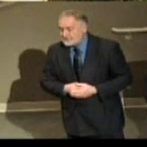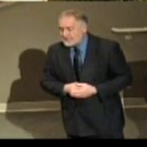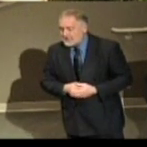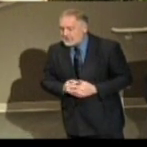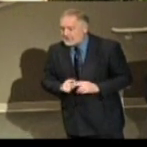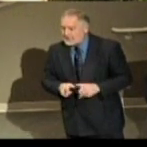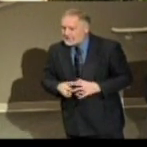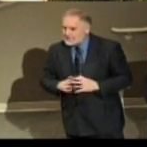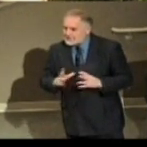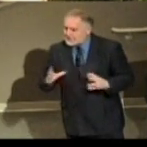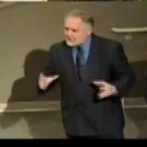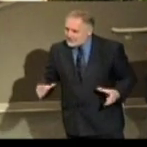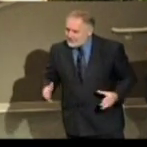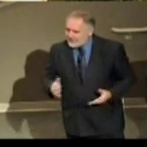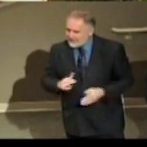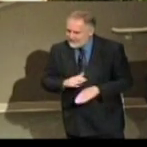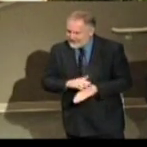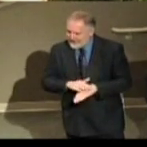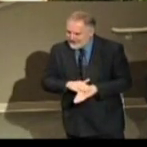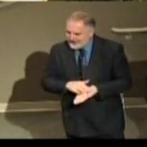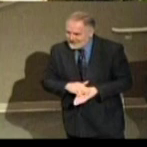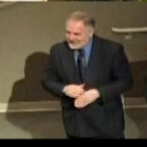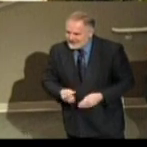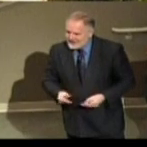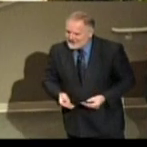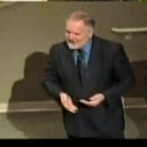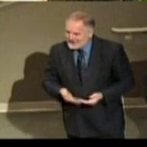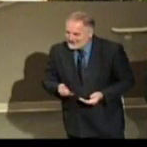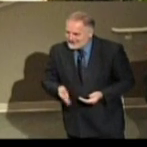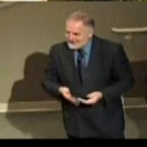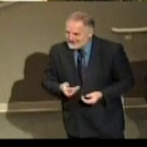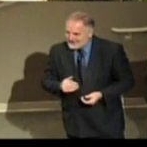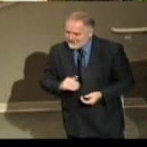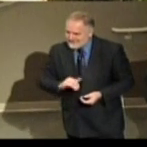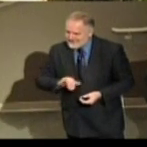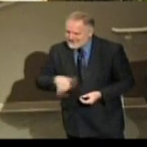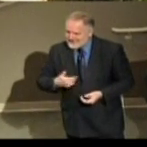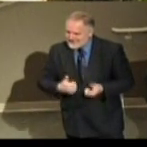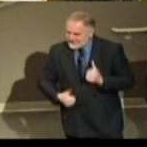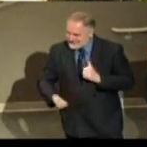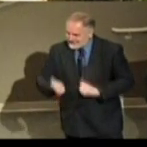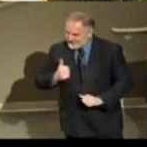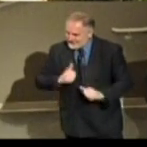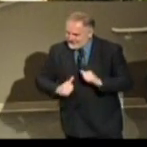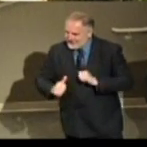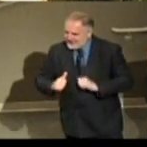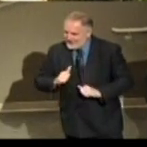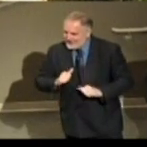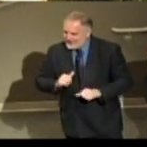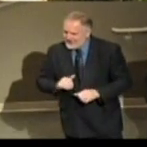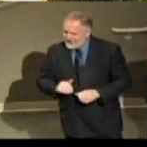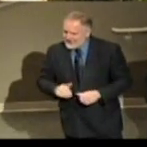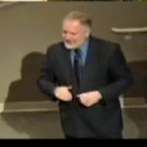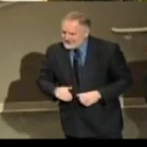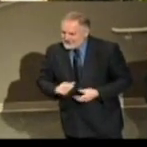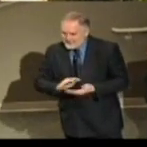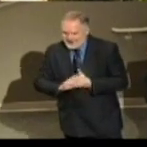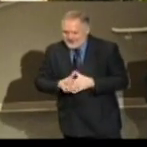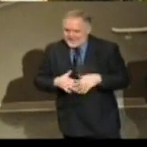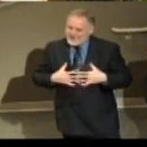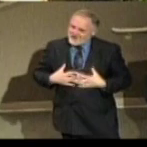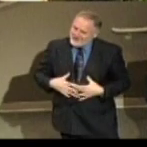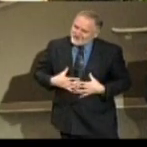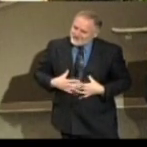But it's so easy to get an act, to get comfortable with what we know isn't right.